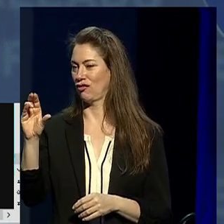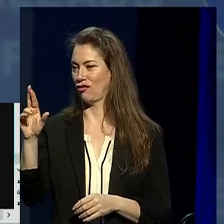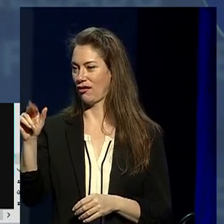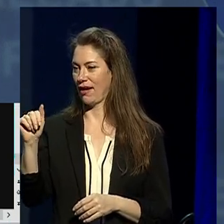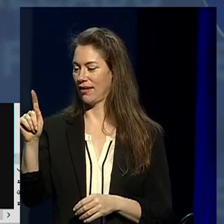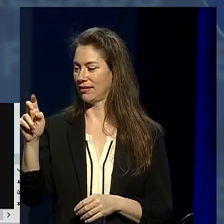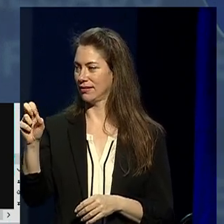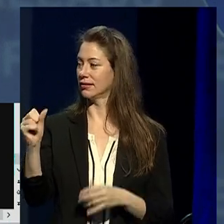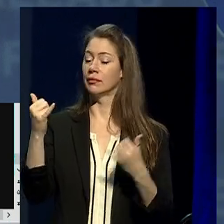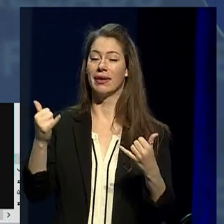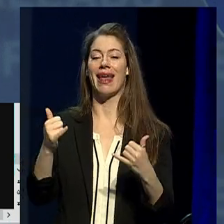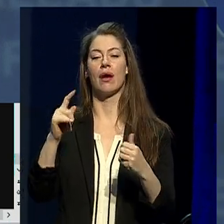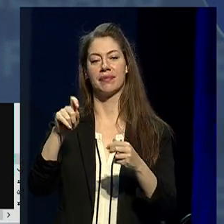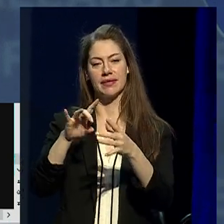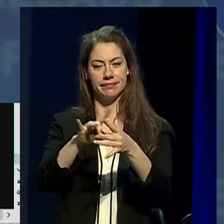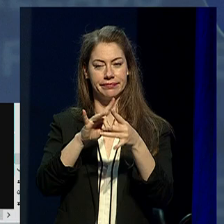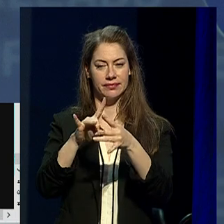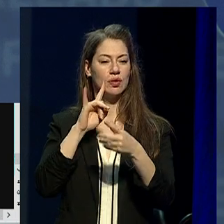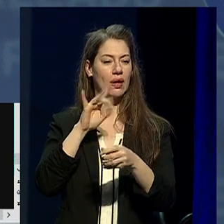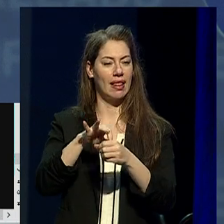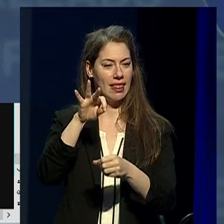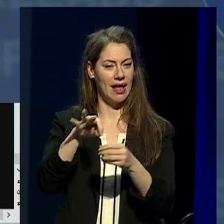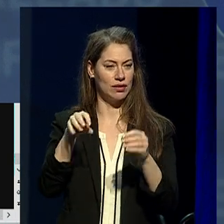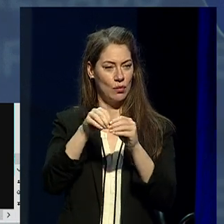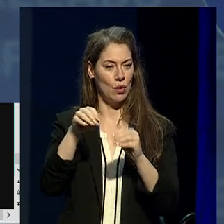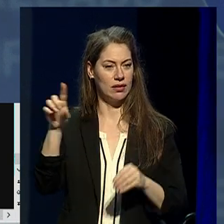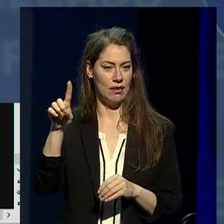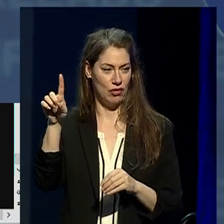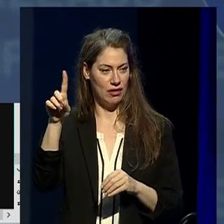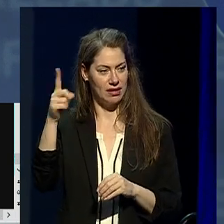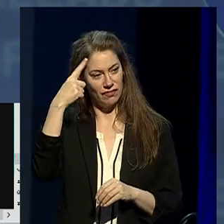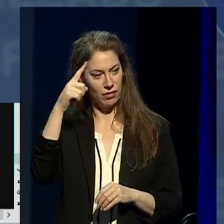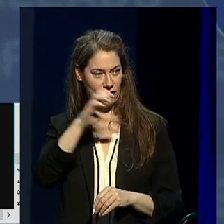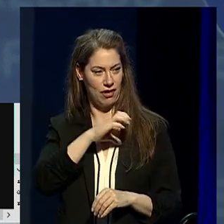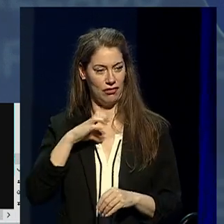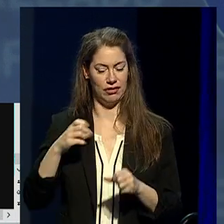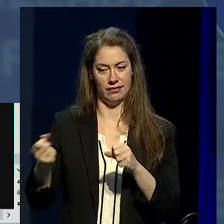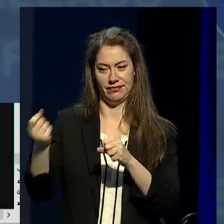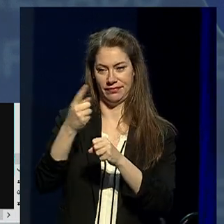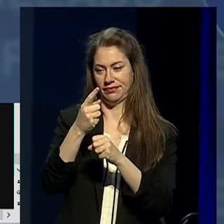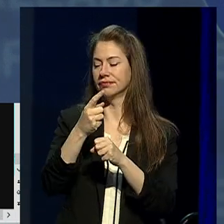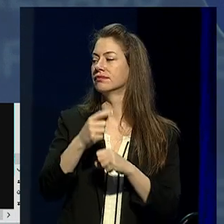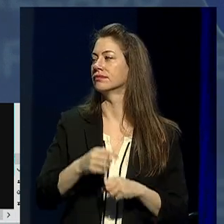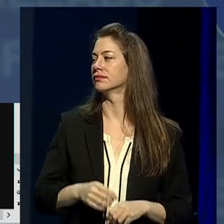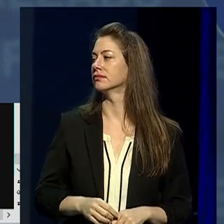and foremost, to elect more Democrats to Congress next year.